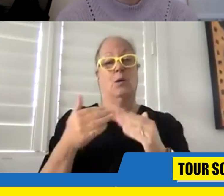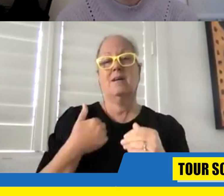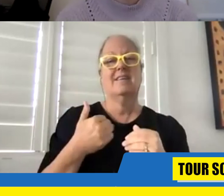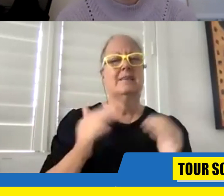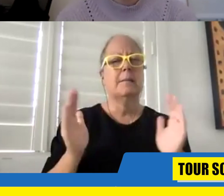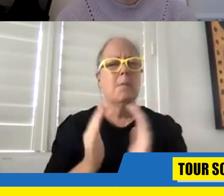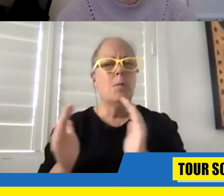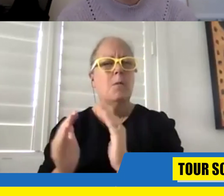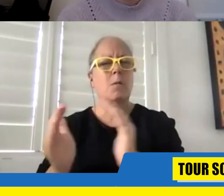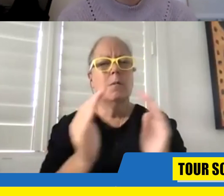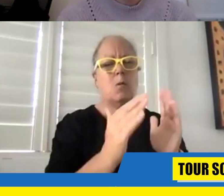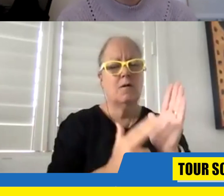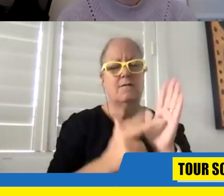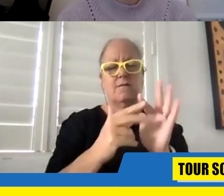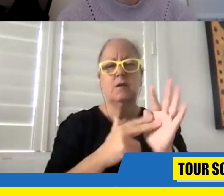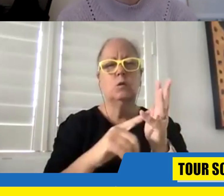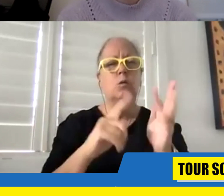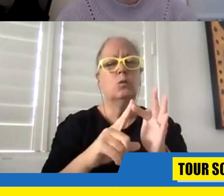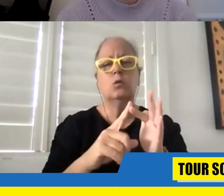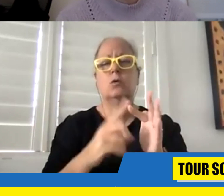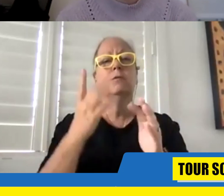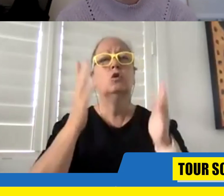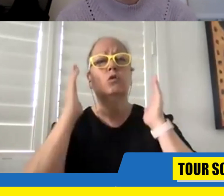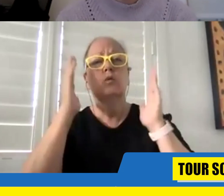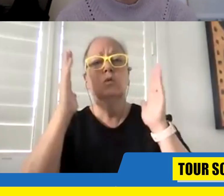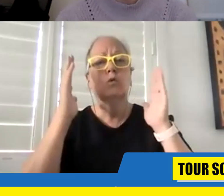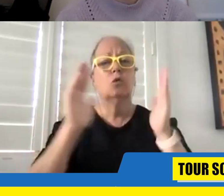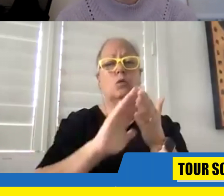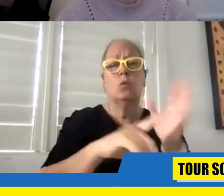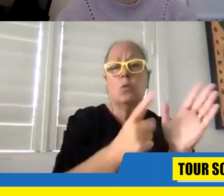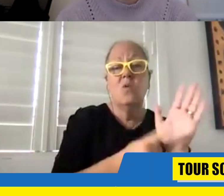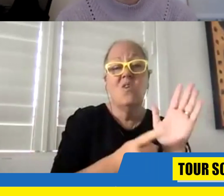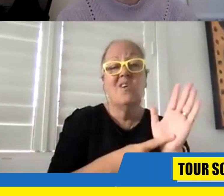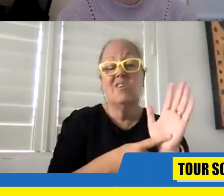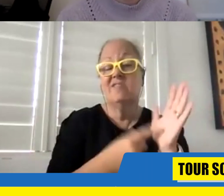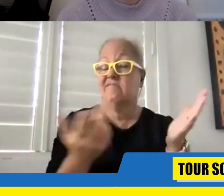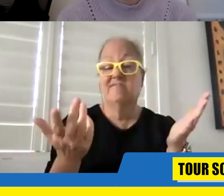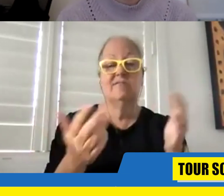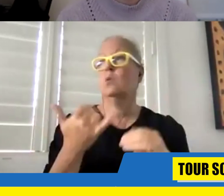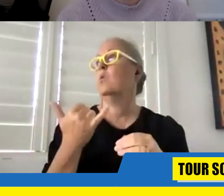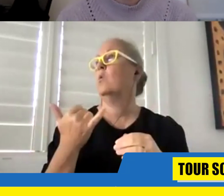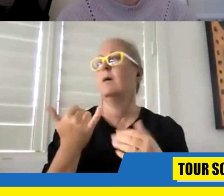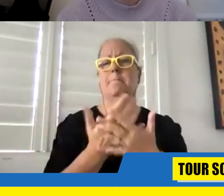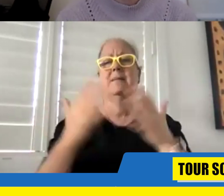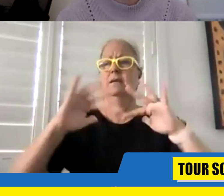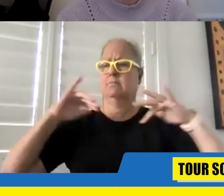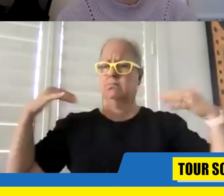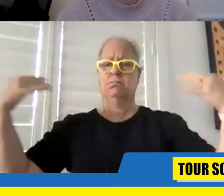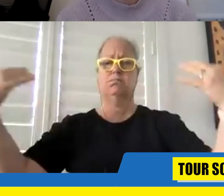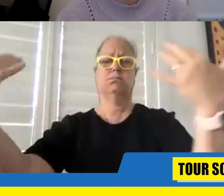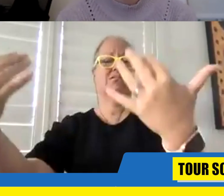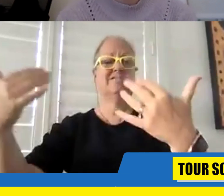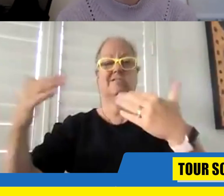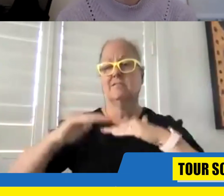only have small venues. There's no church hall. There's no big airy space. We have